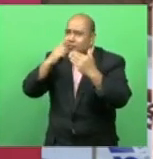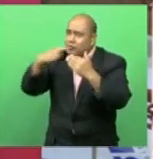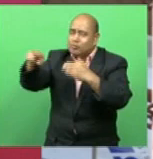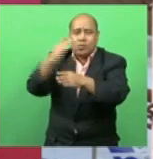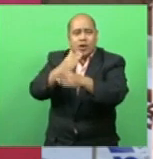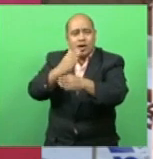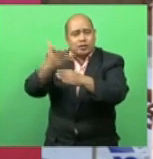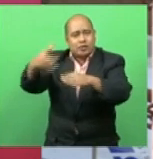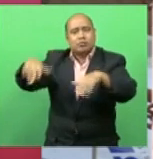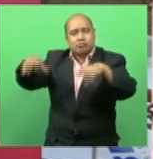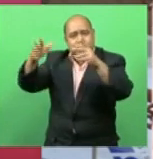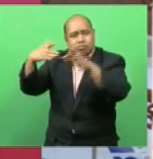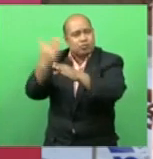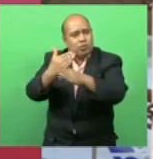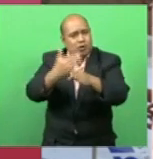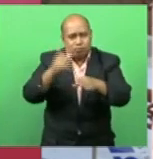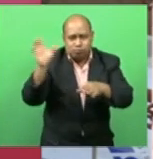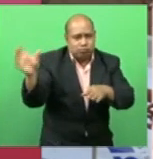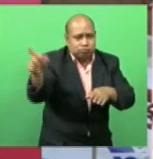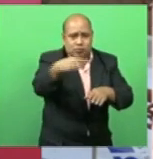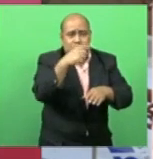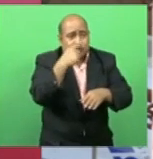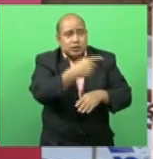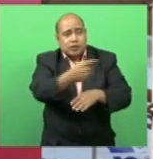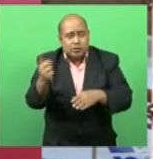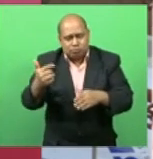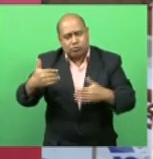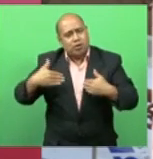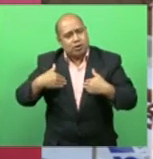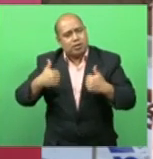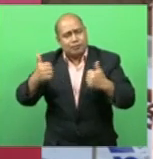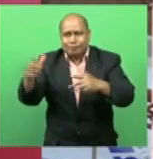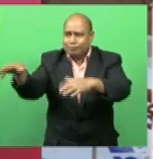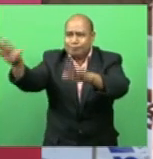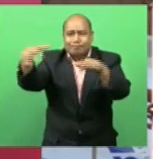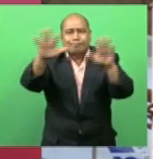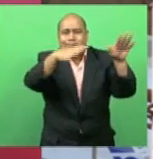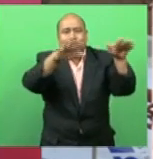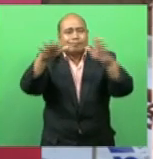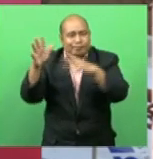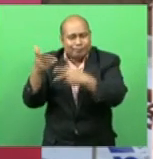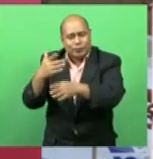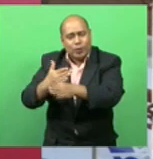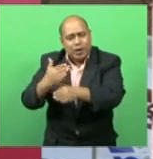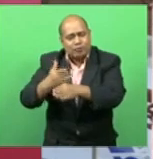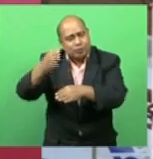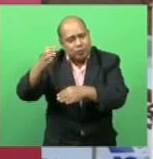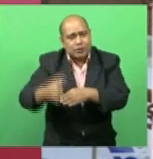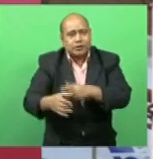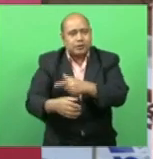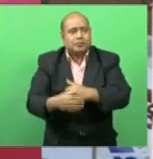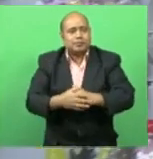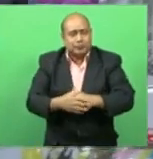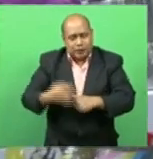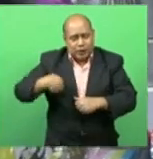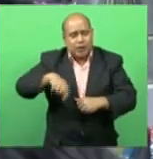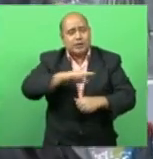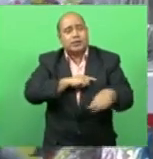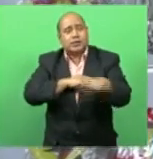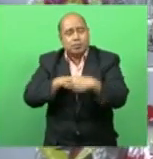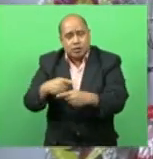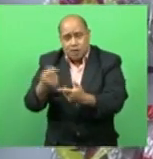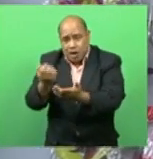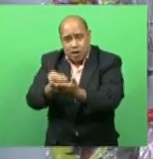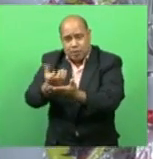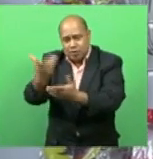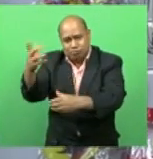And we also reflect on significant contribution the workers make towards prosperity and economic development. Director